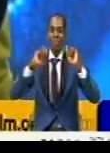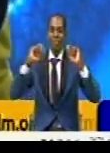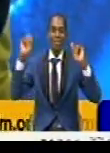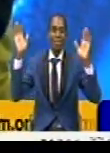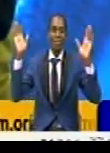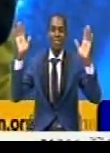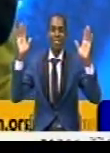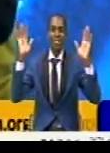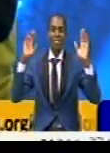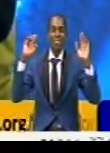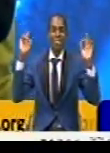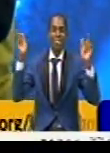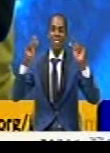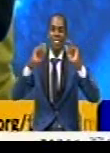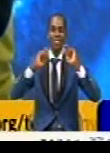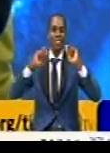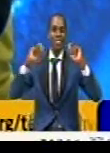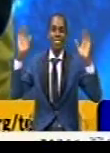Hallelujah.